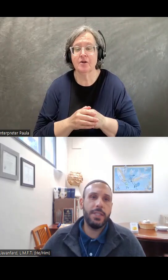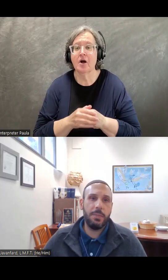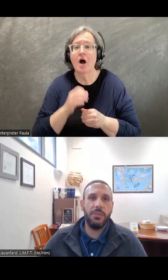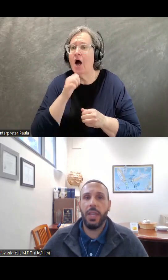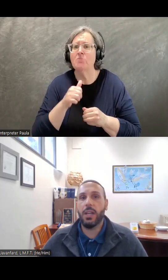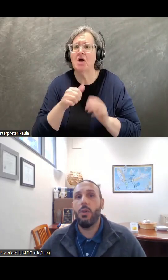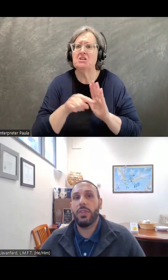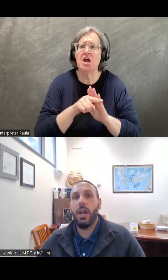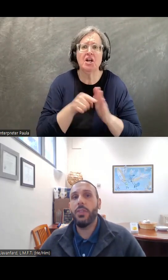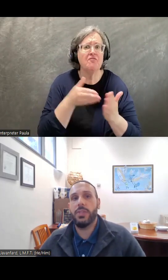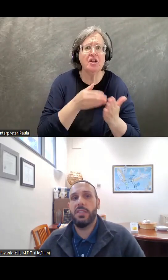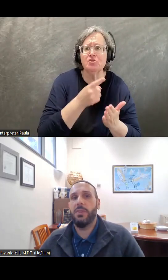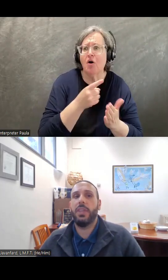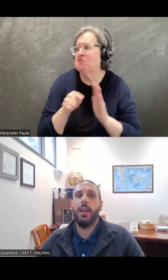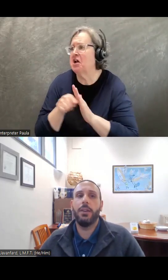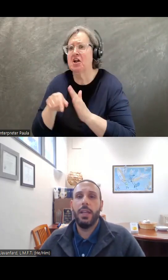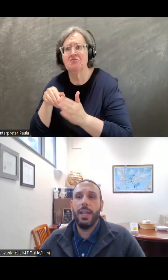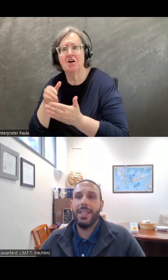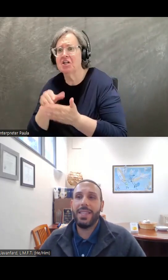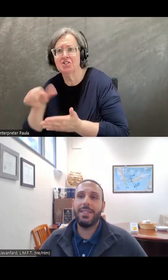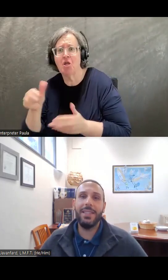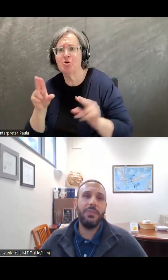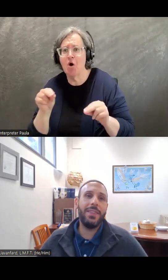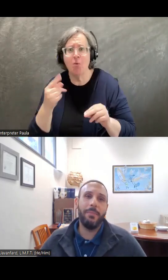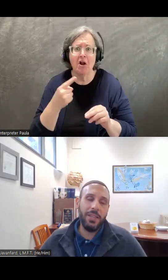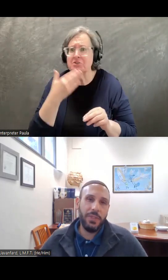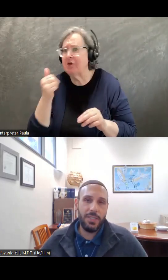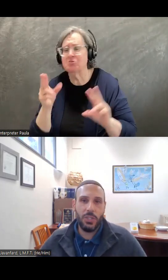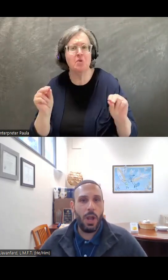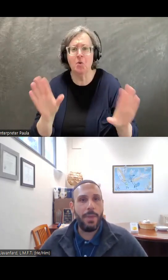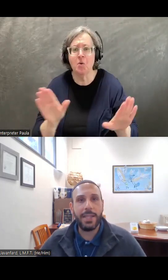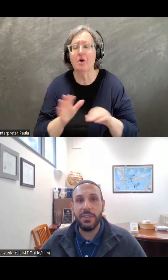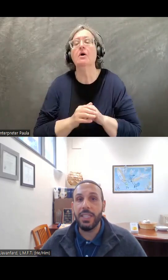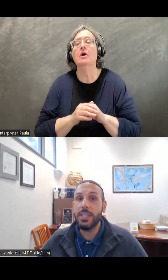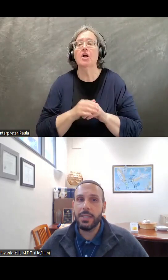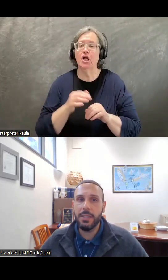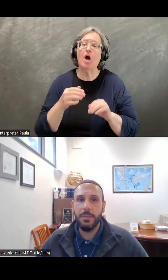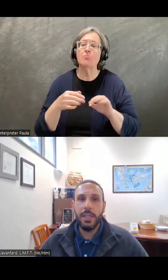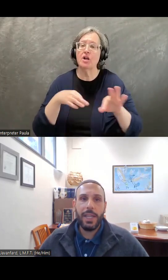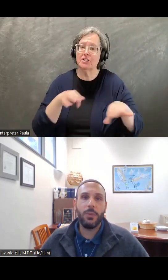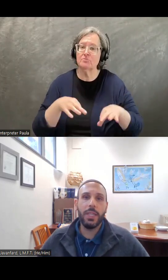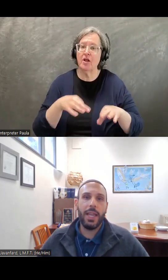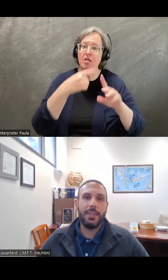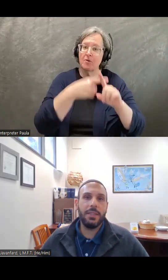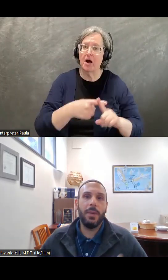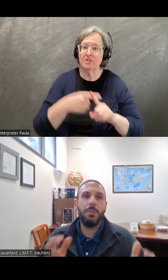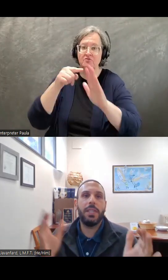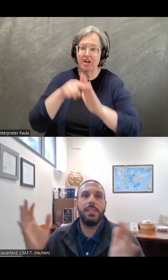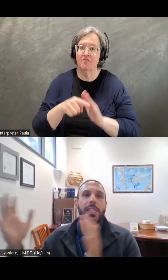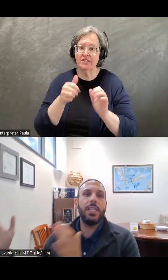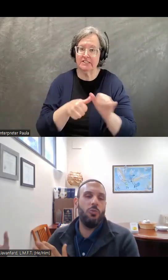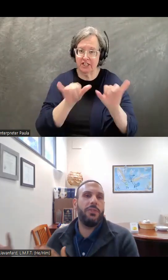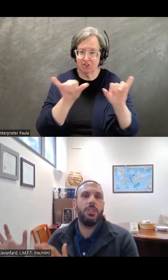one system of care over the other system of care. It's to identify the benefits and the drawbacks of each system and realize that this